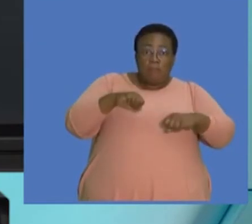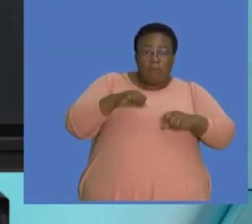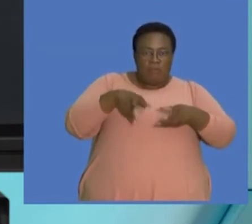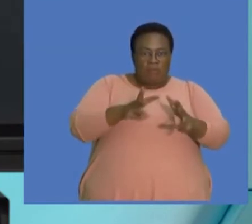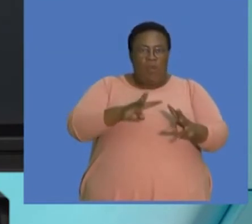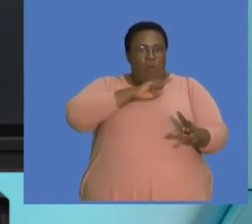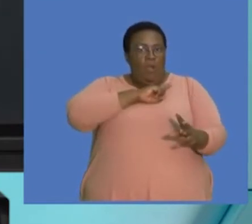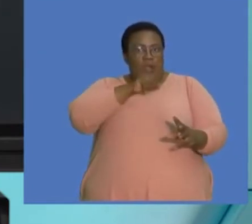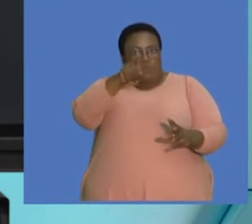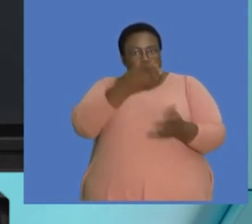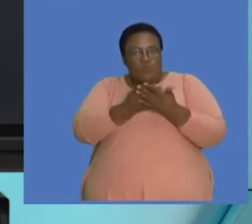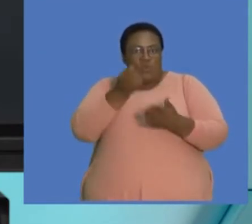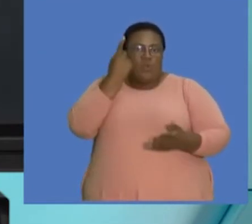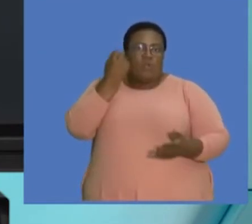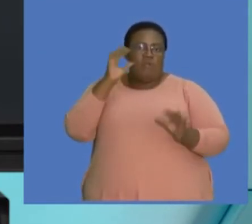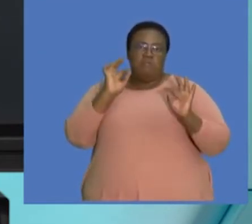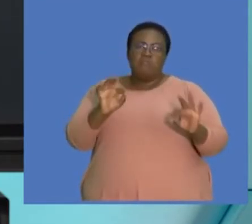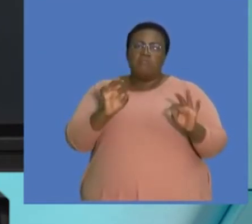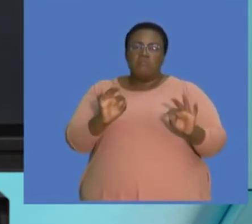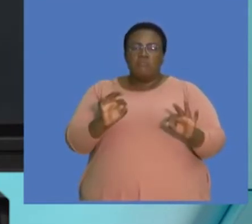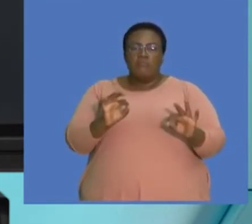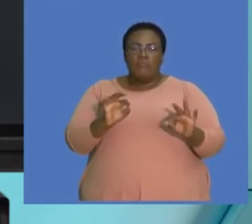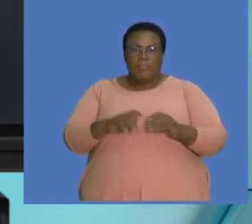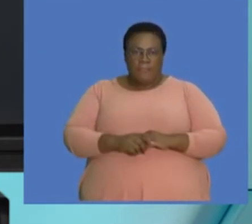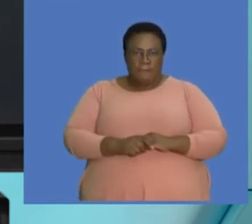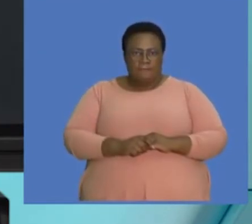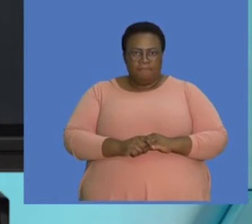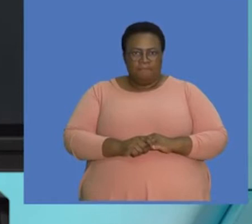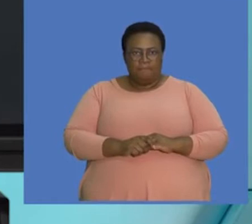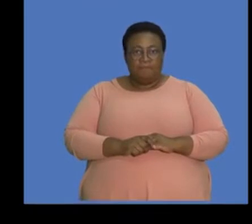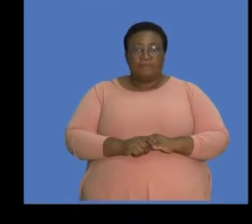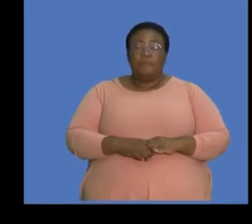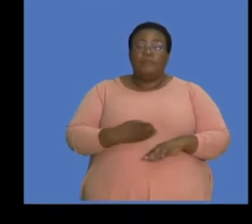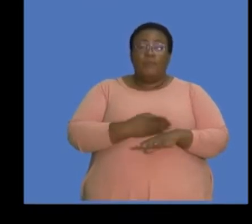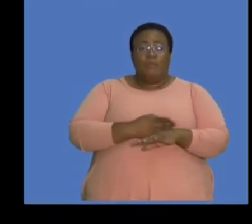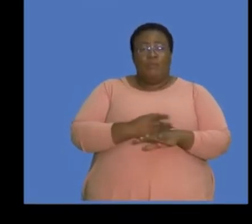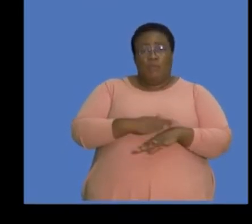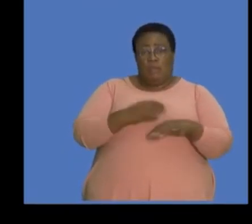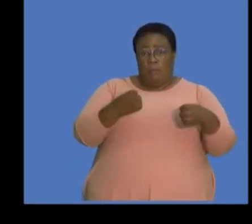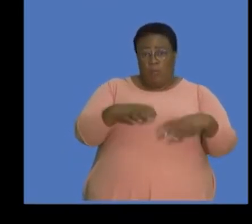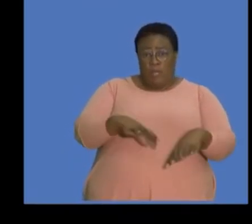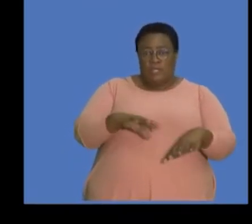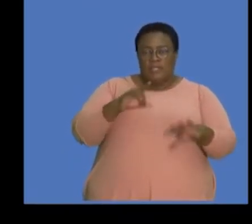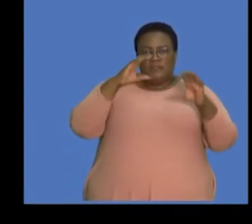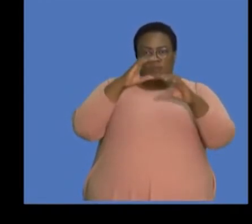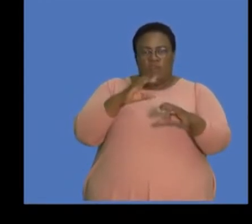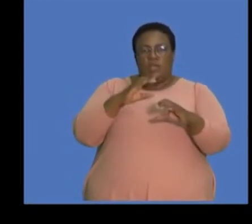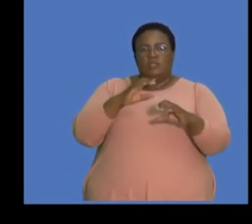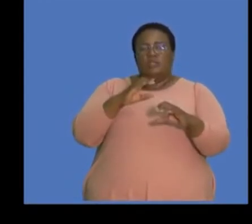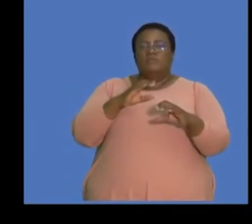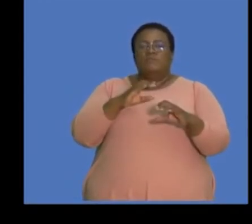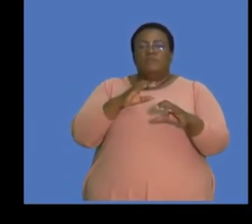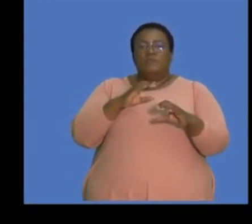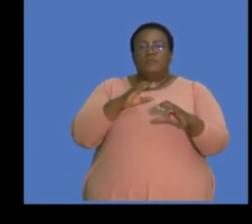some understanding on the concepts of charge, right? Without any waste of time, let's look at the overview in